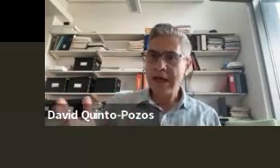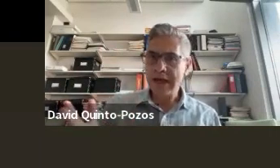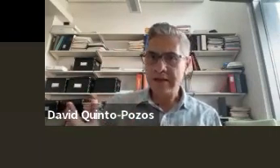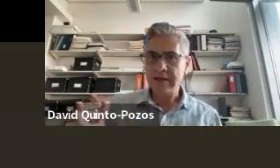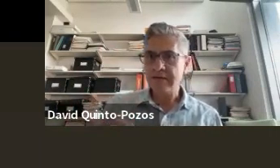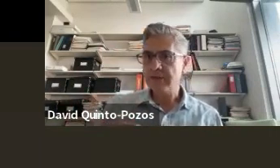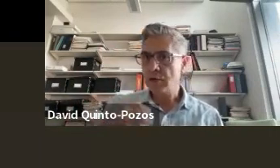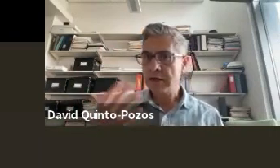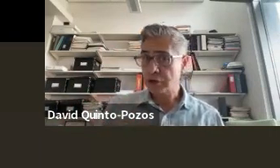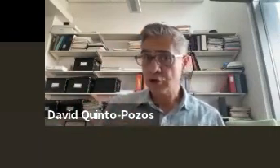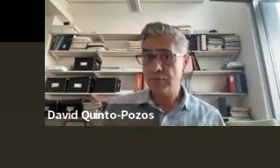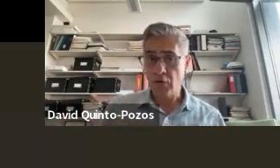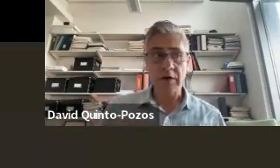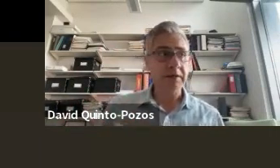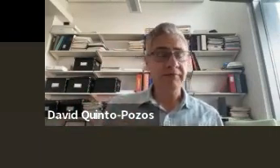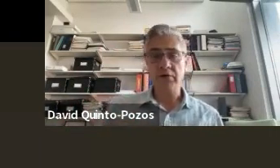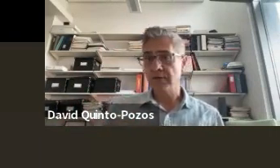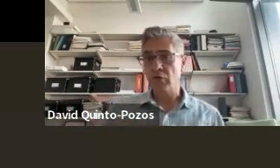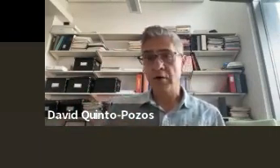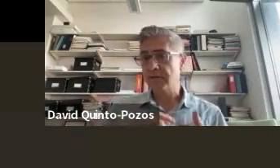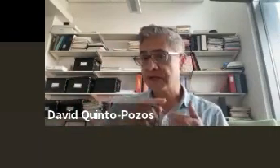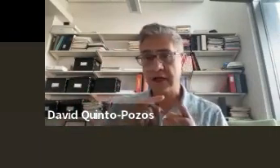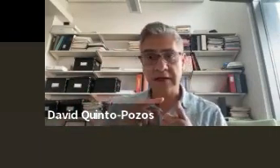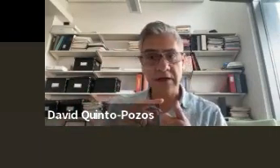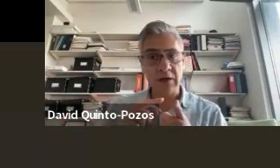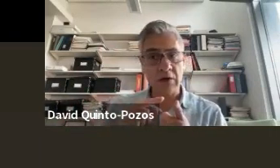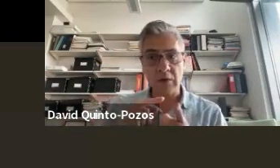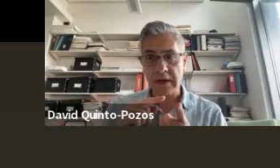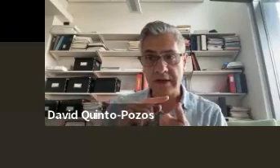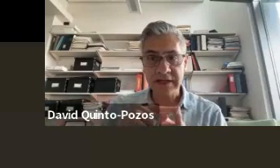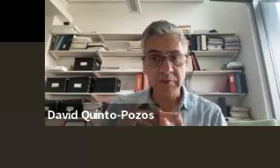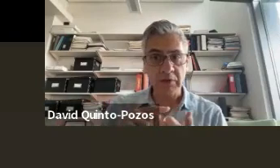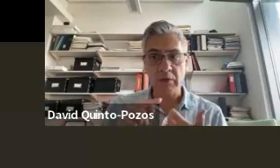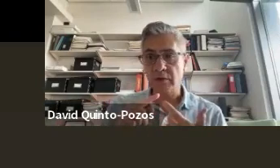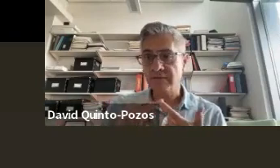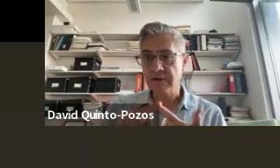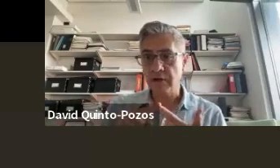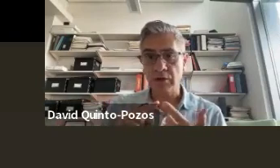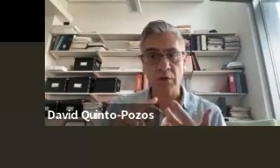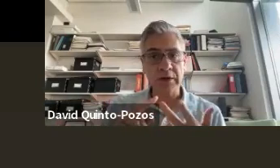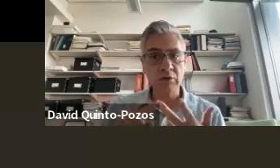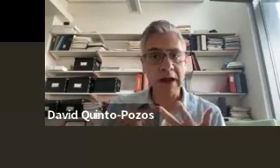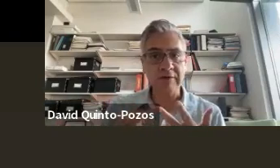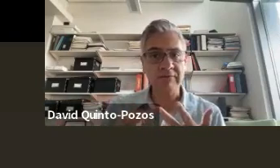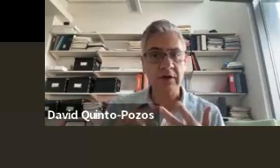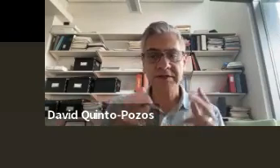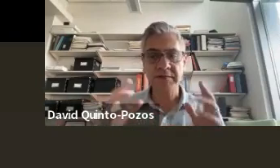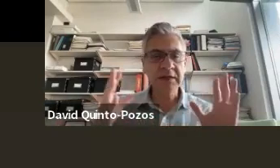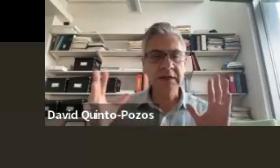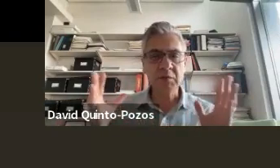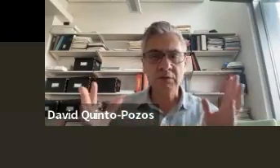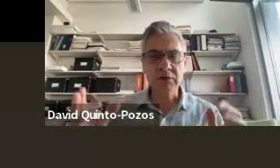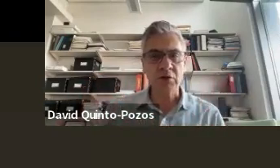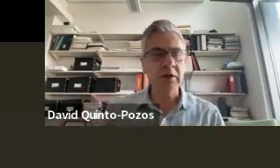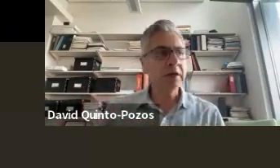You can if they're in a certain form, and if they're in the form of, say, a table or a figure or a graph, something